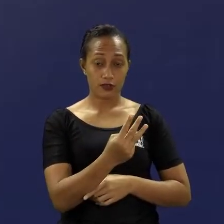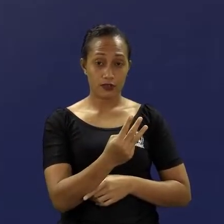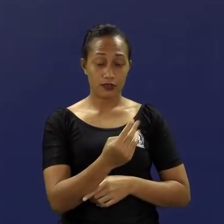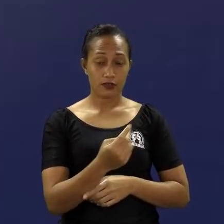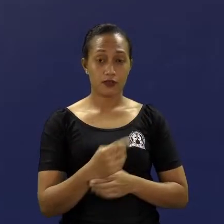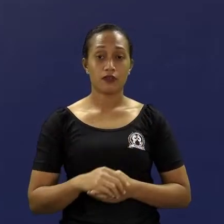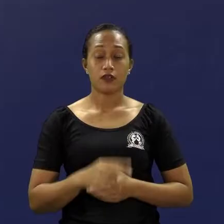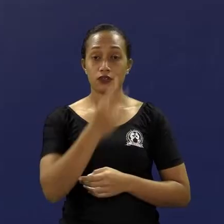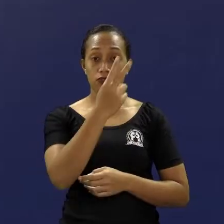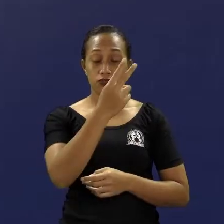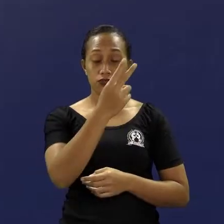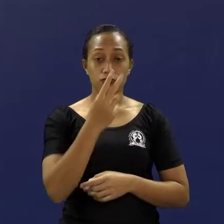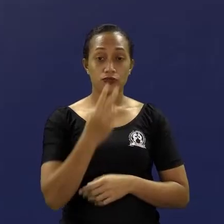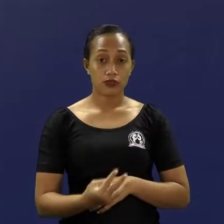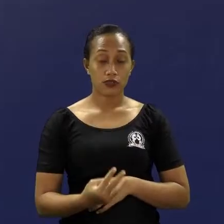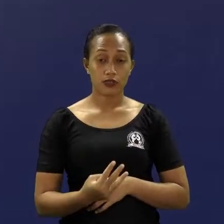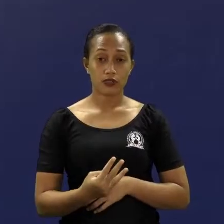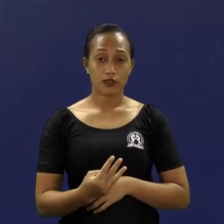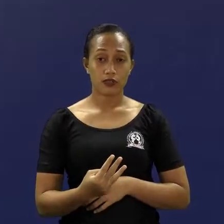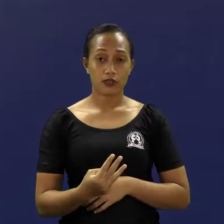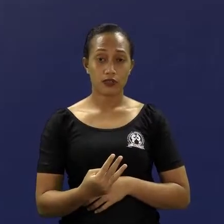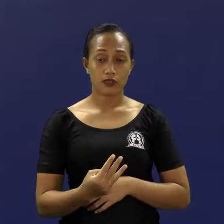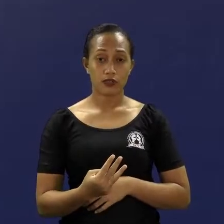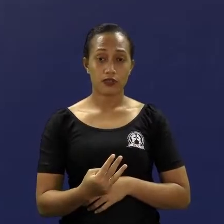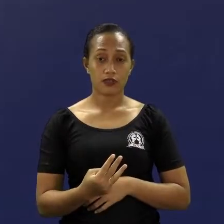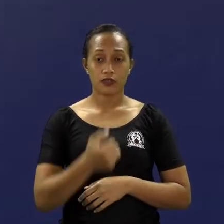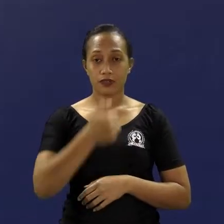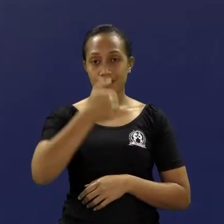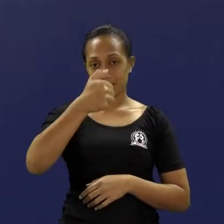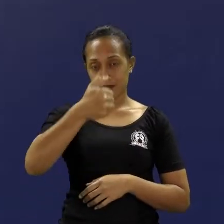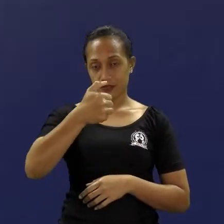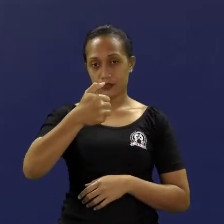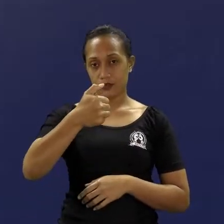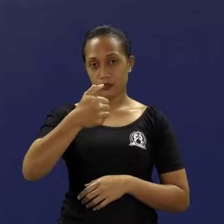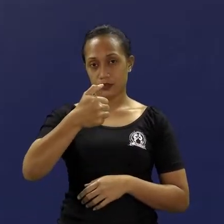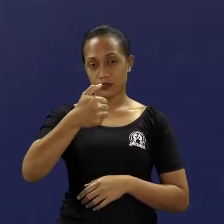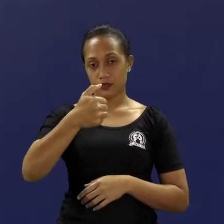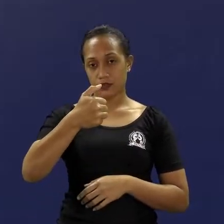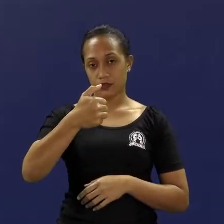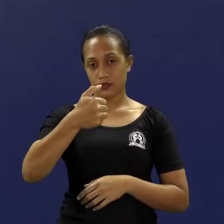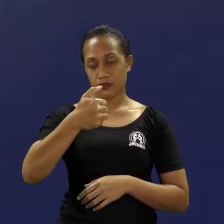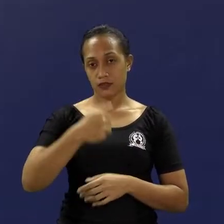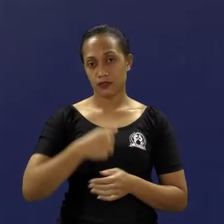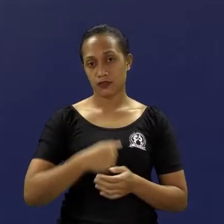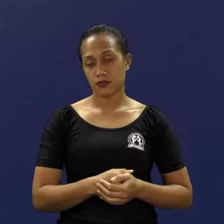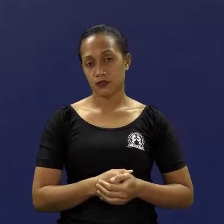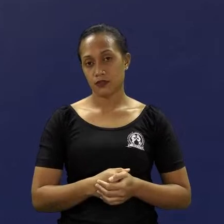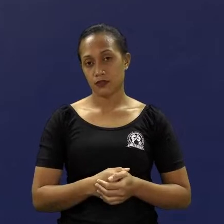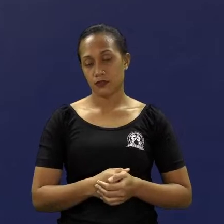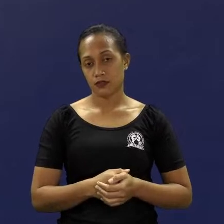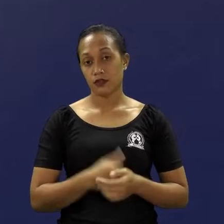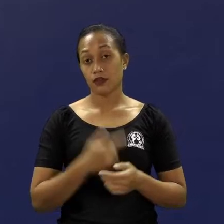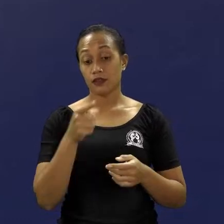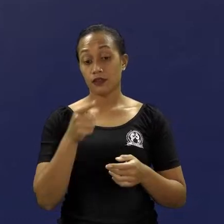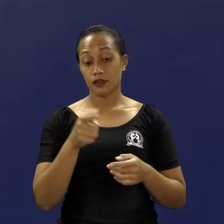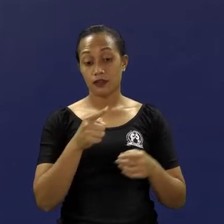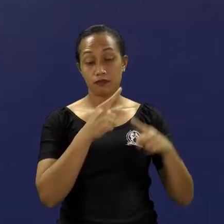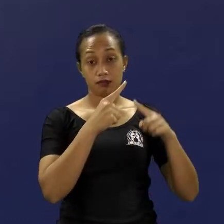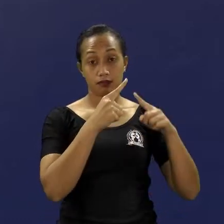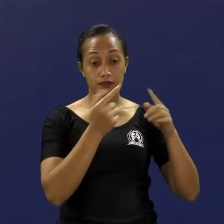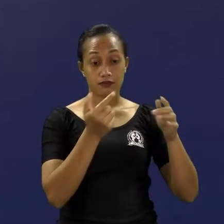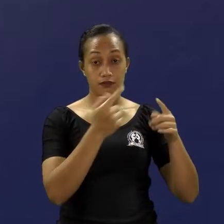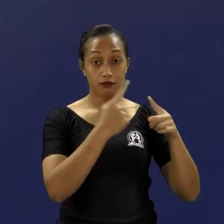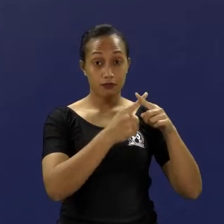2, 3, 6. Paatele le lua